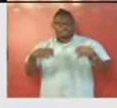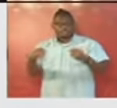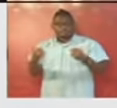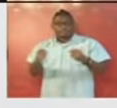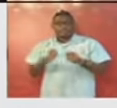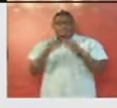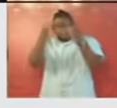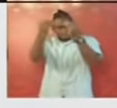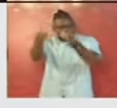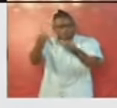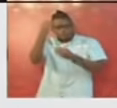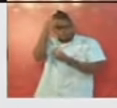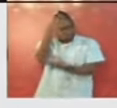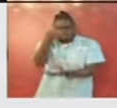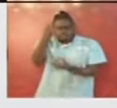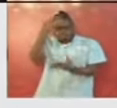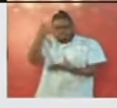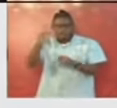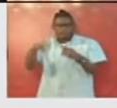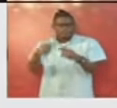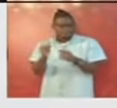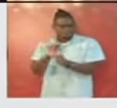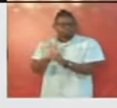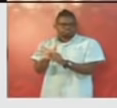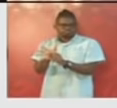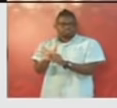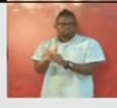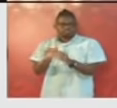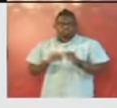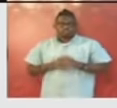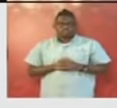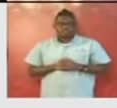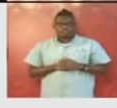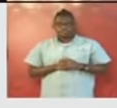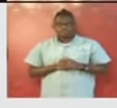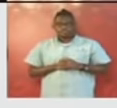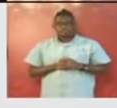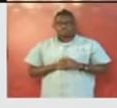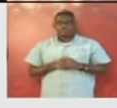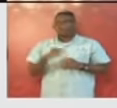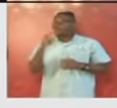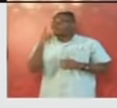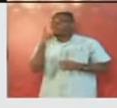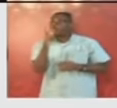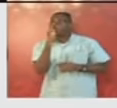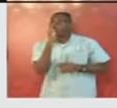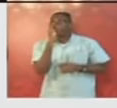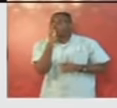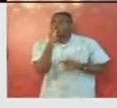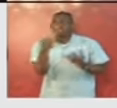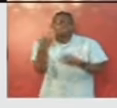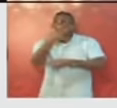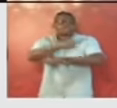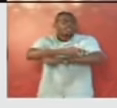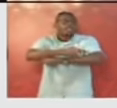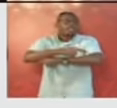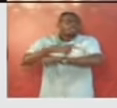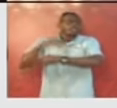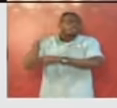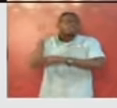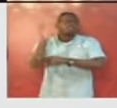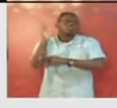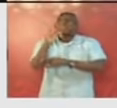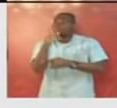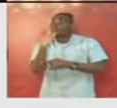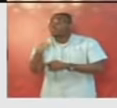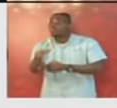update on the Ministry's COVID-19 response. Here to update us on some of the COVID-19 developments, both here